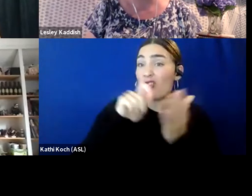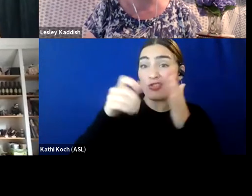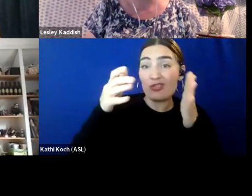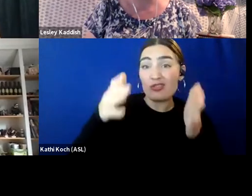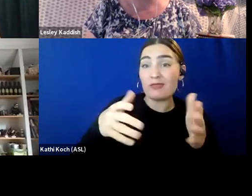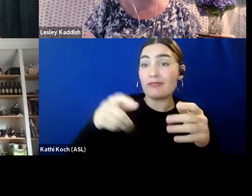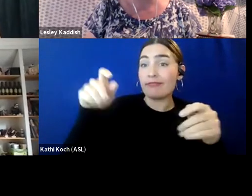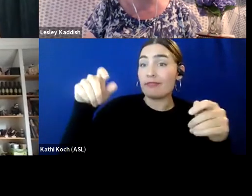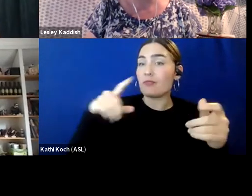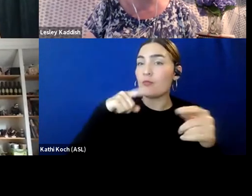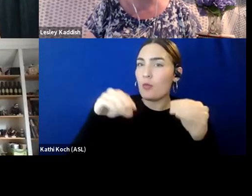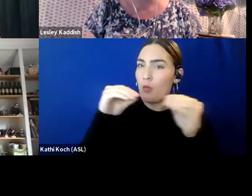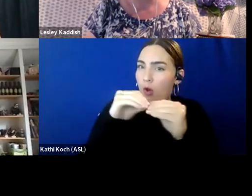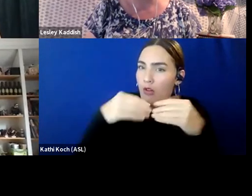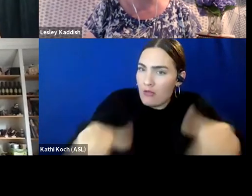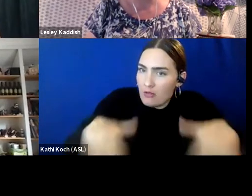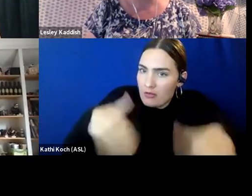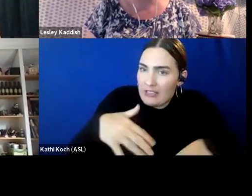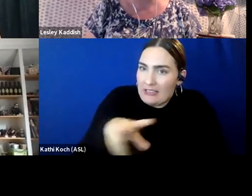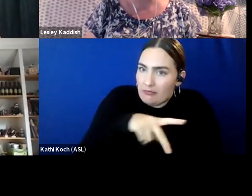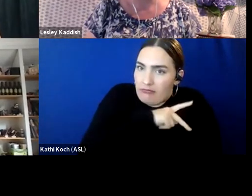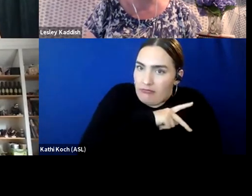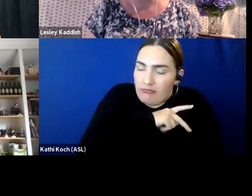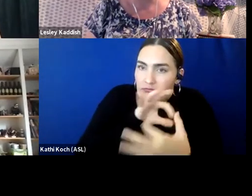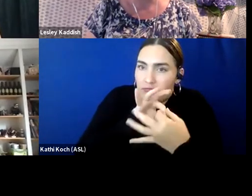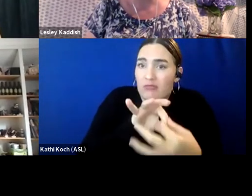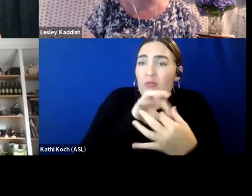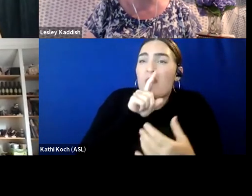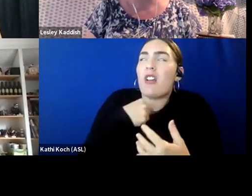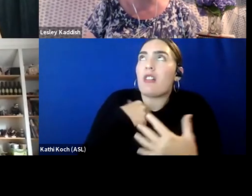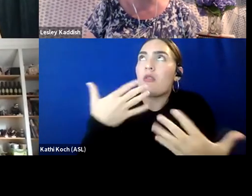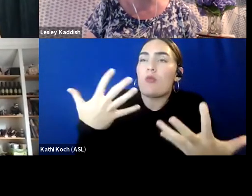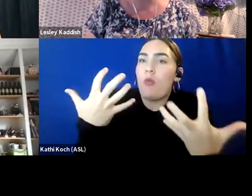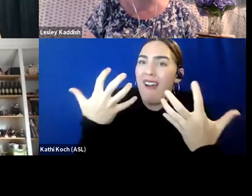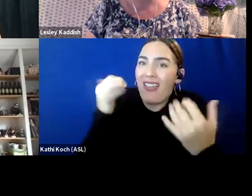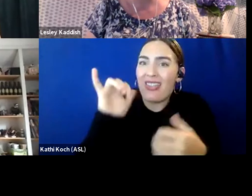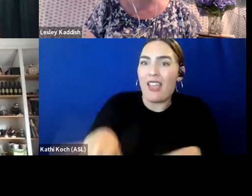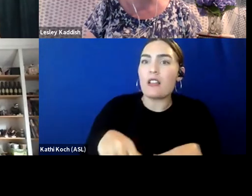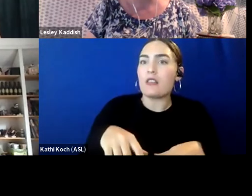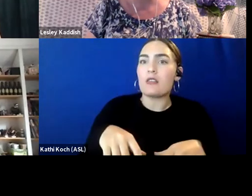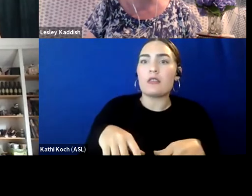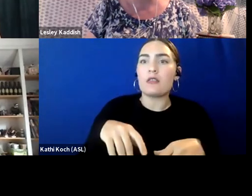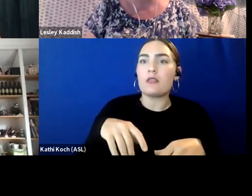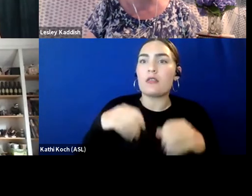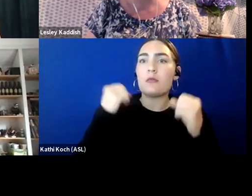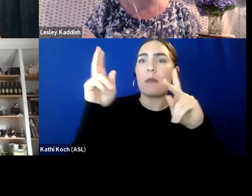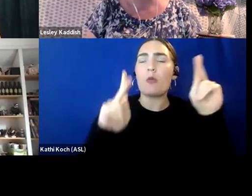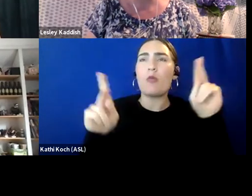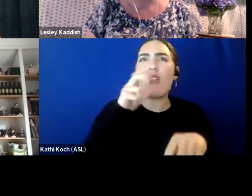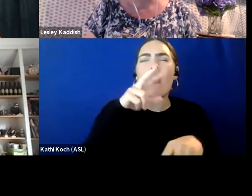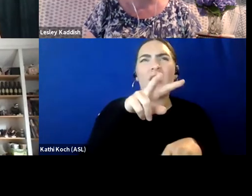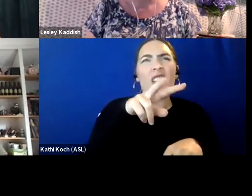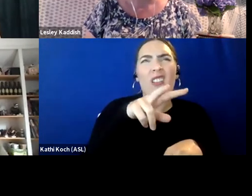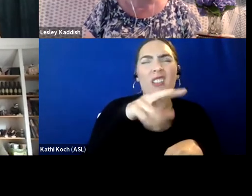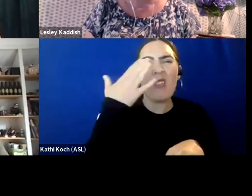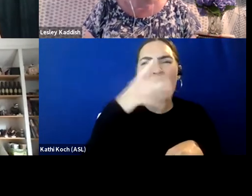intimacy. And I've been craving that in any number of forums with people who move me artistically. So